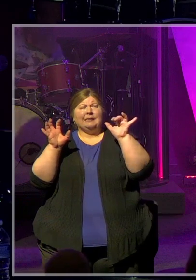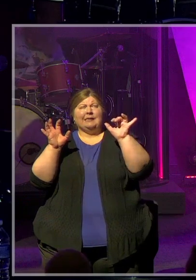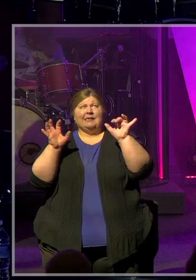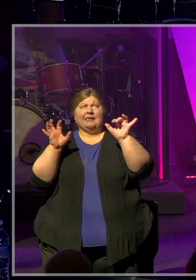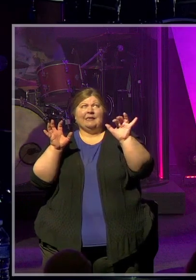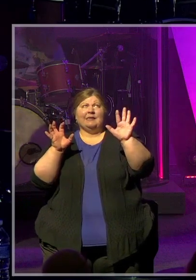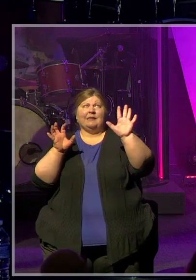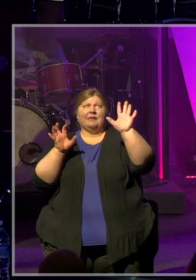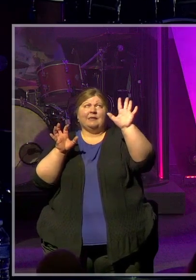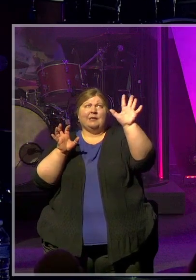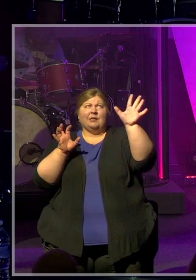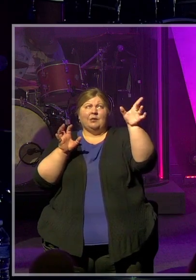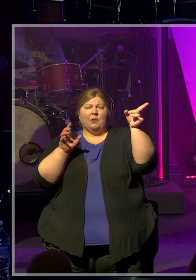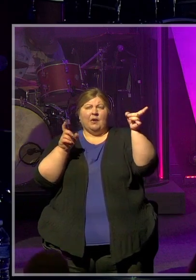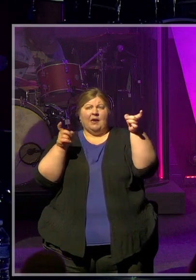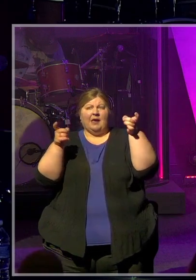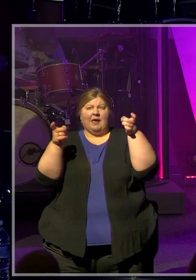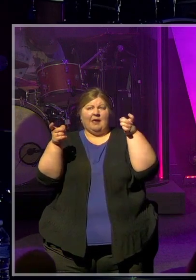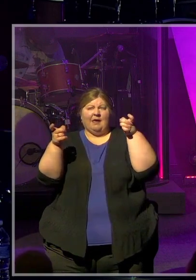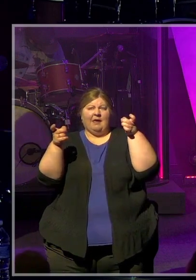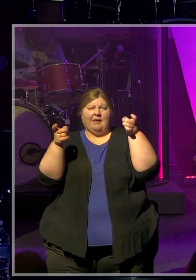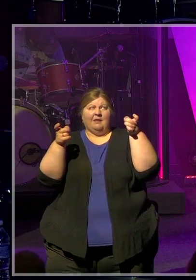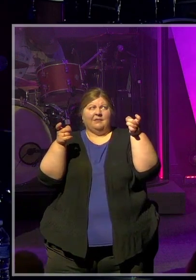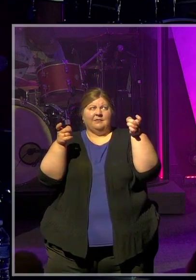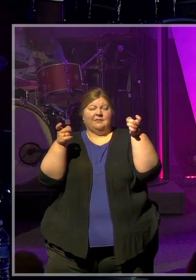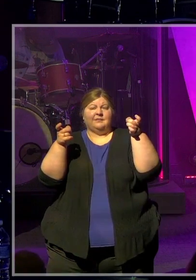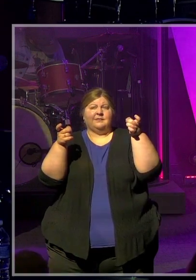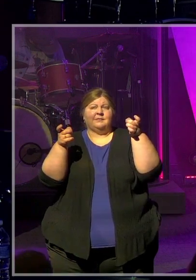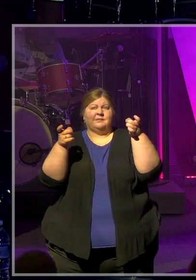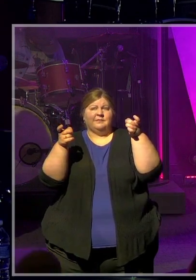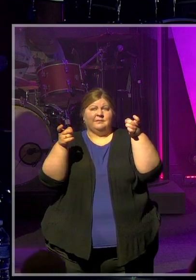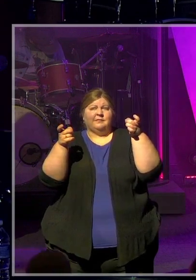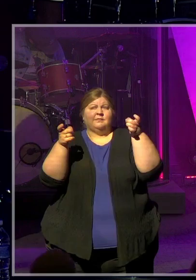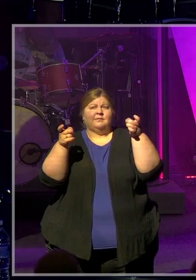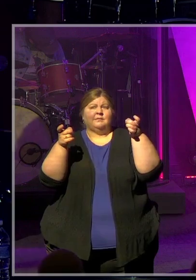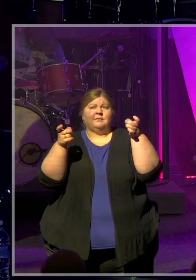eternity in your hand?